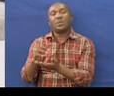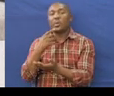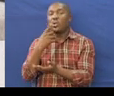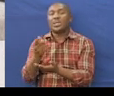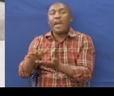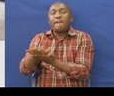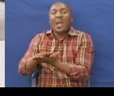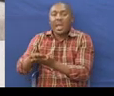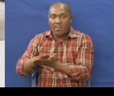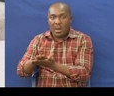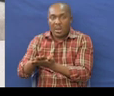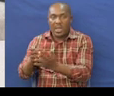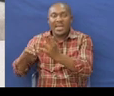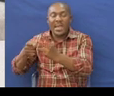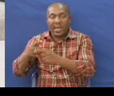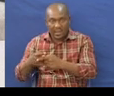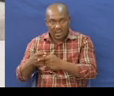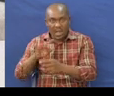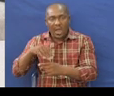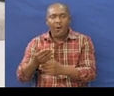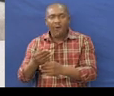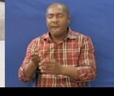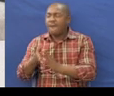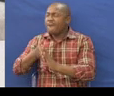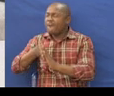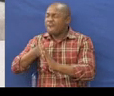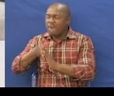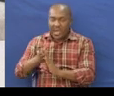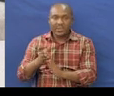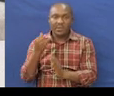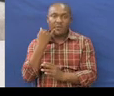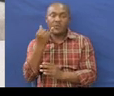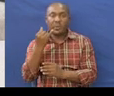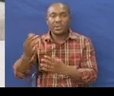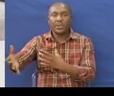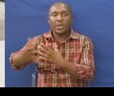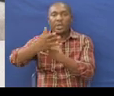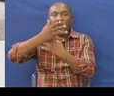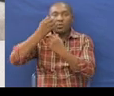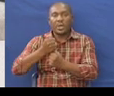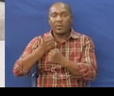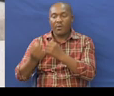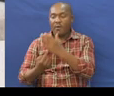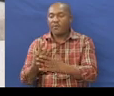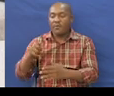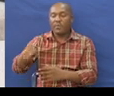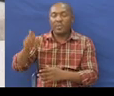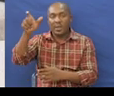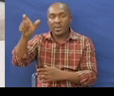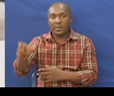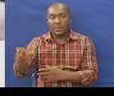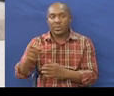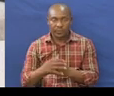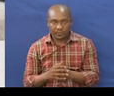data, in other words, say, is the first-hand information you get from the respondent. Another type